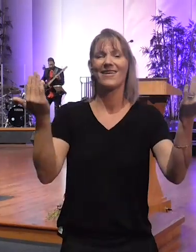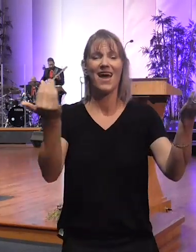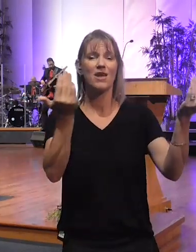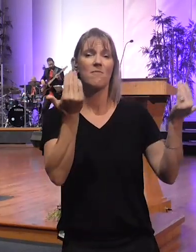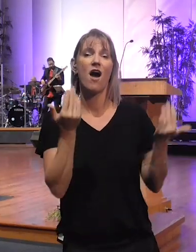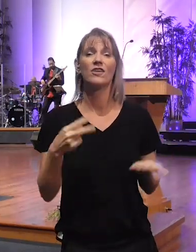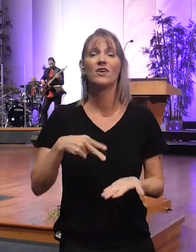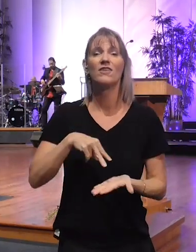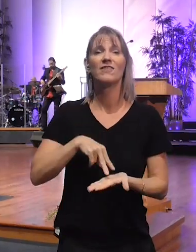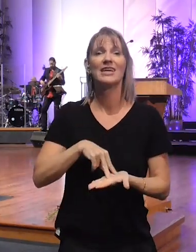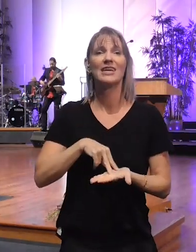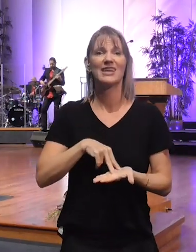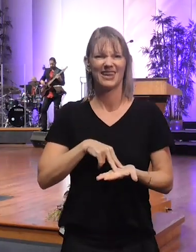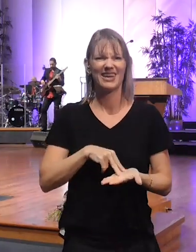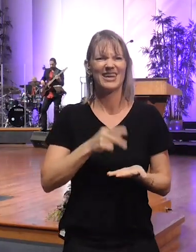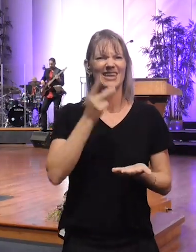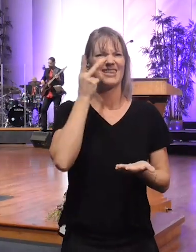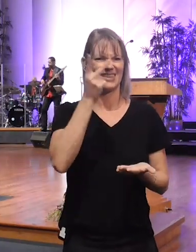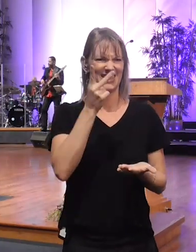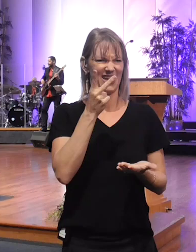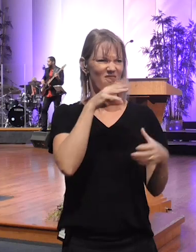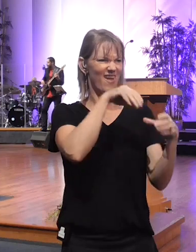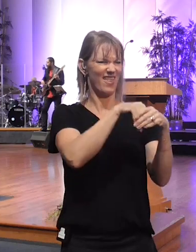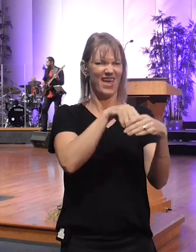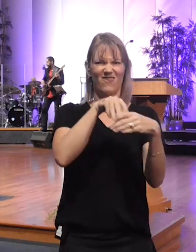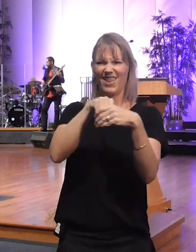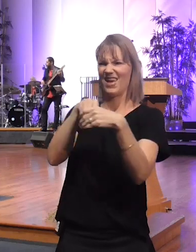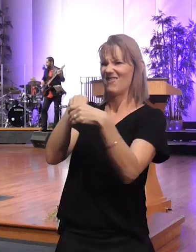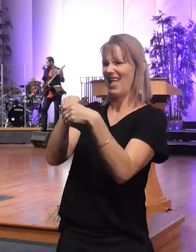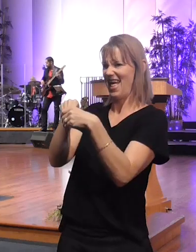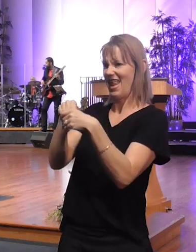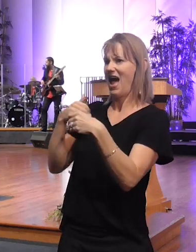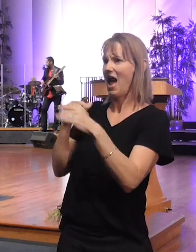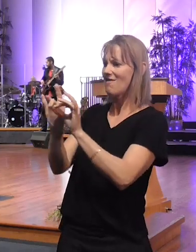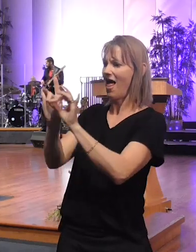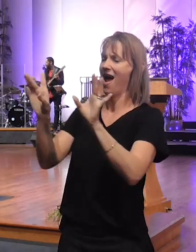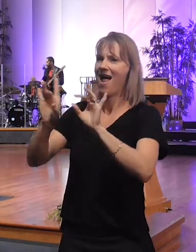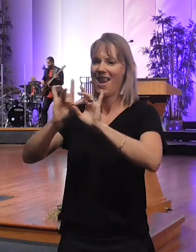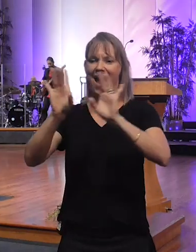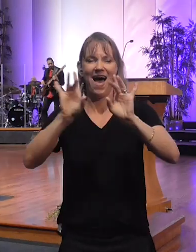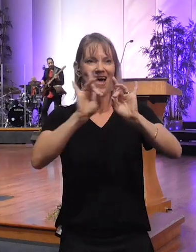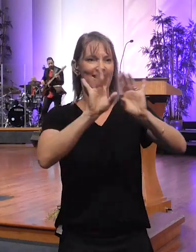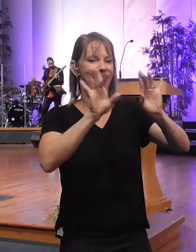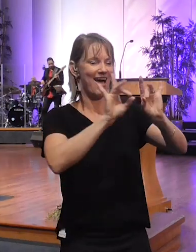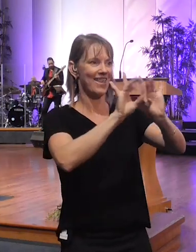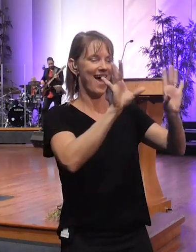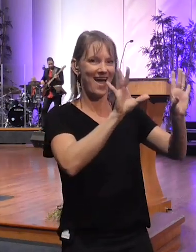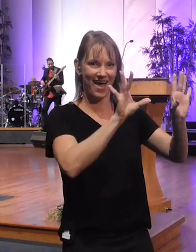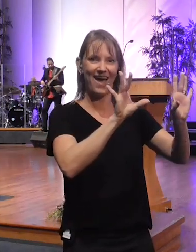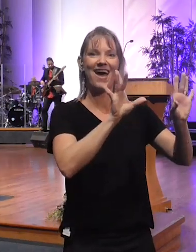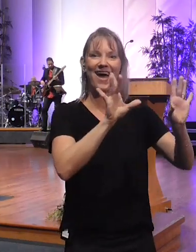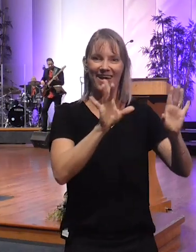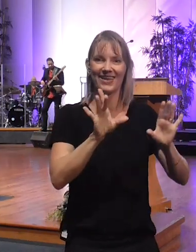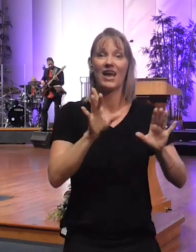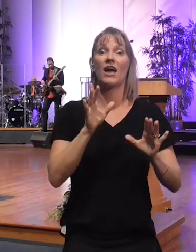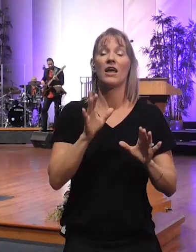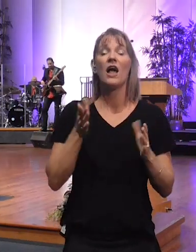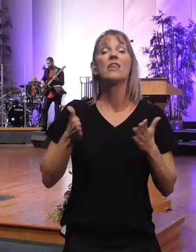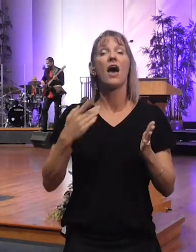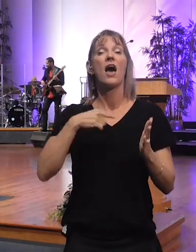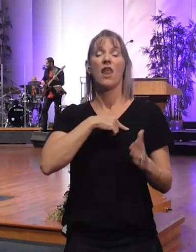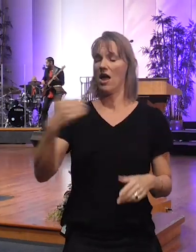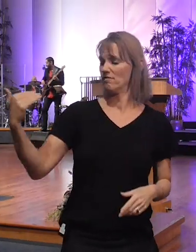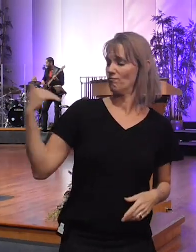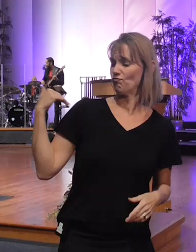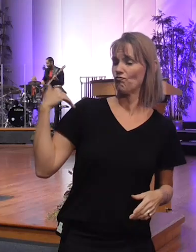Everybody, get up on your feet. See the light in everybody you meet. Let us